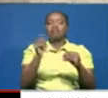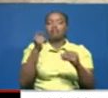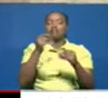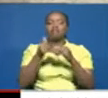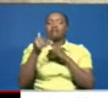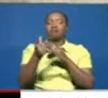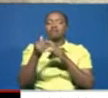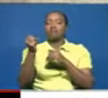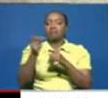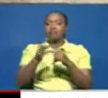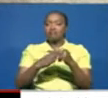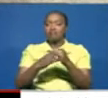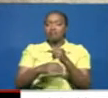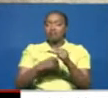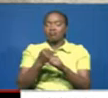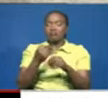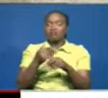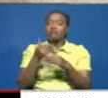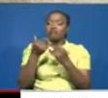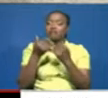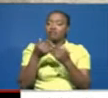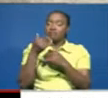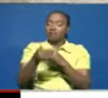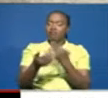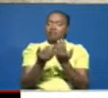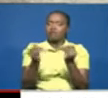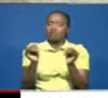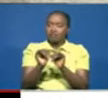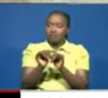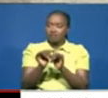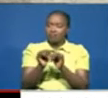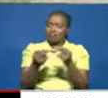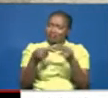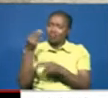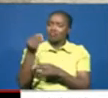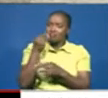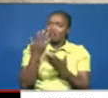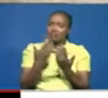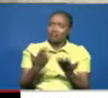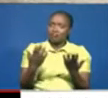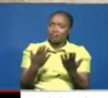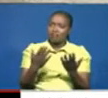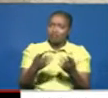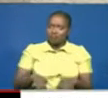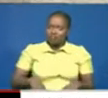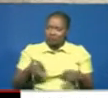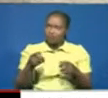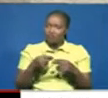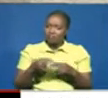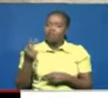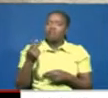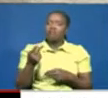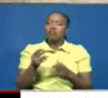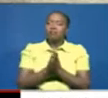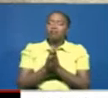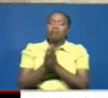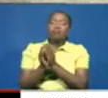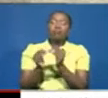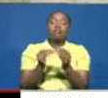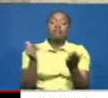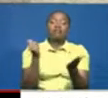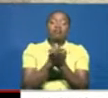high prices that we have for food, essential foodstuffs, living cost of living, look at the level of unemployment, look